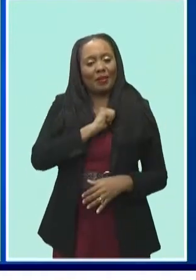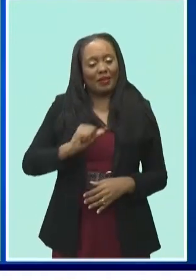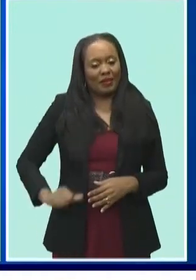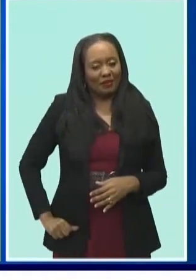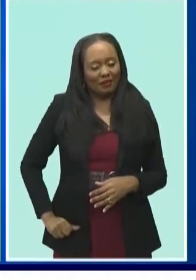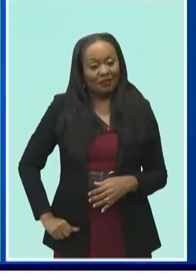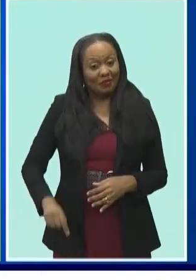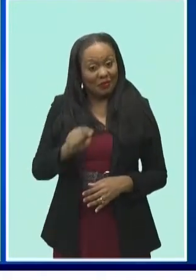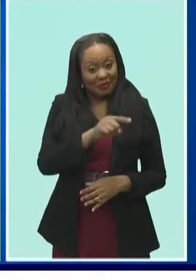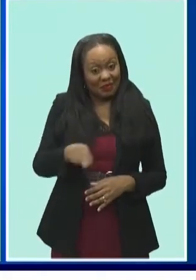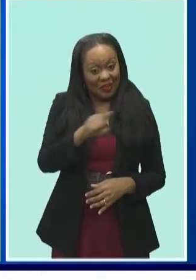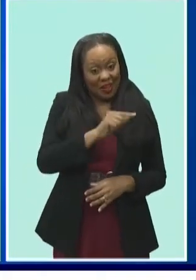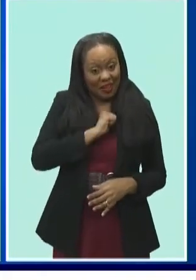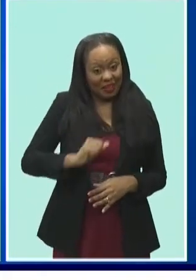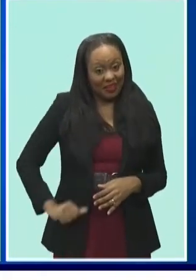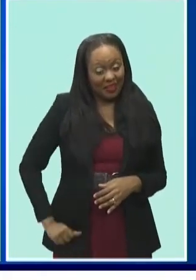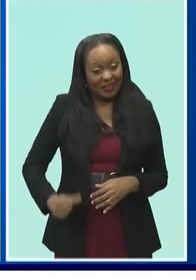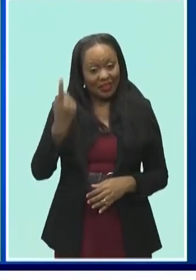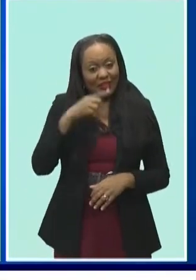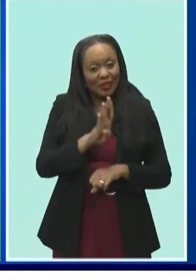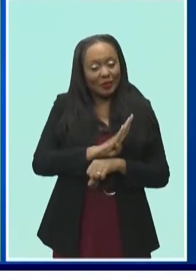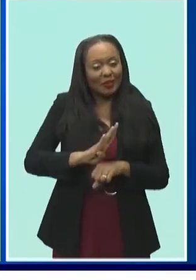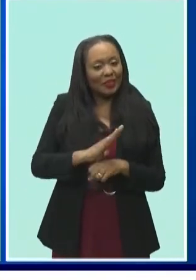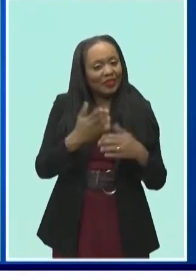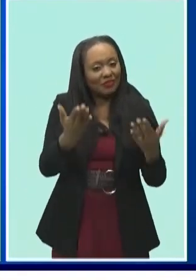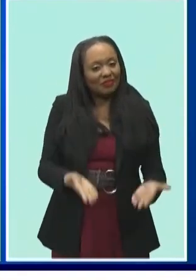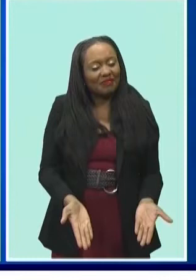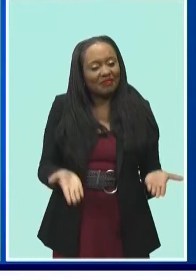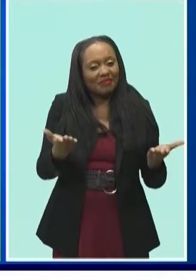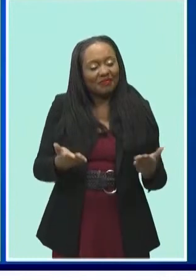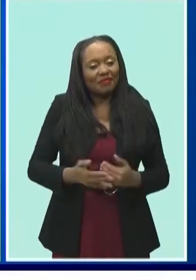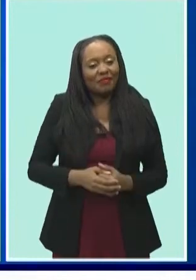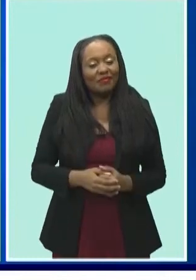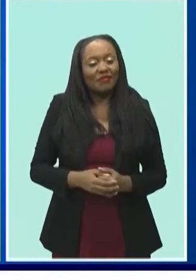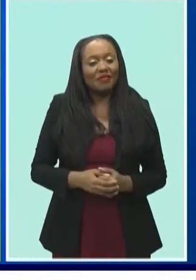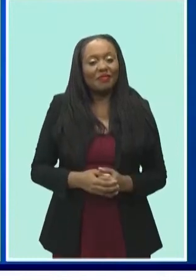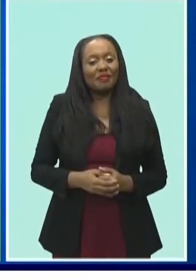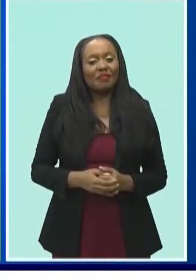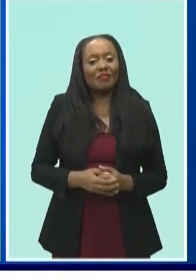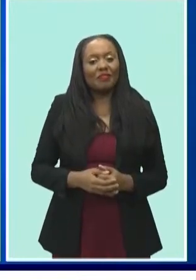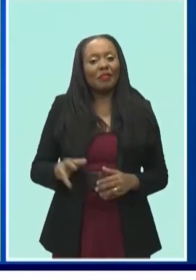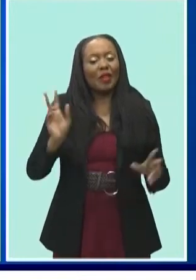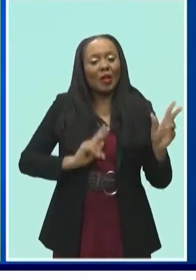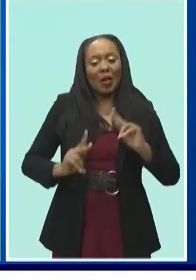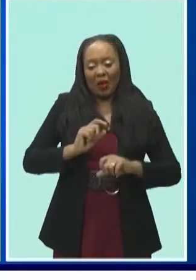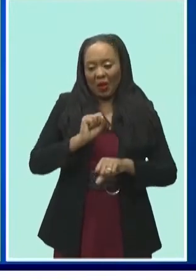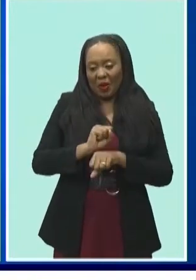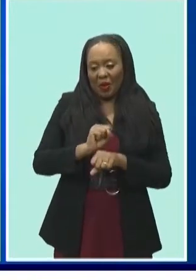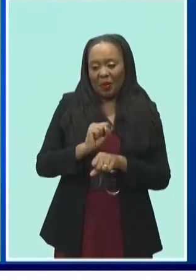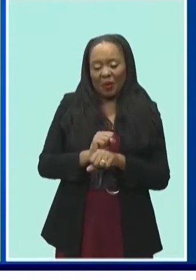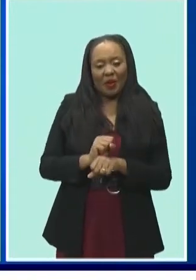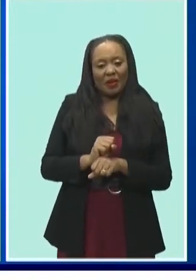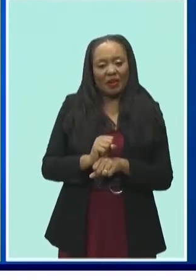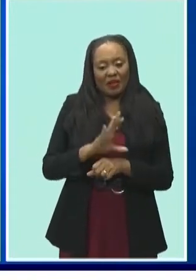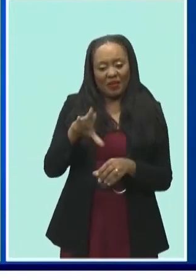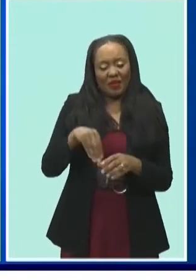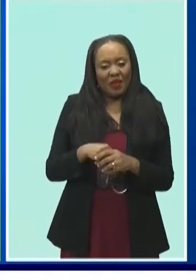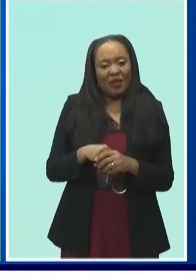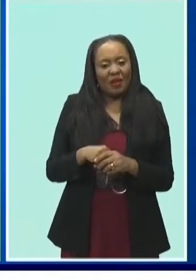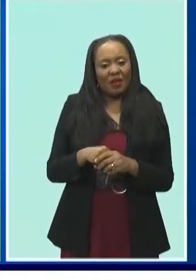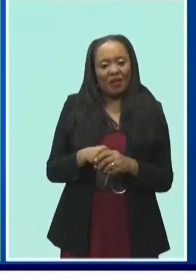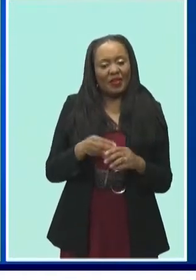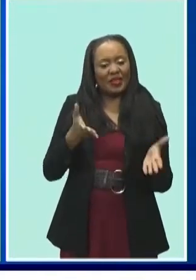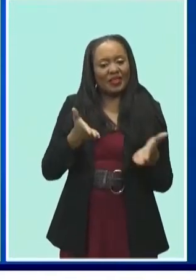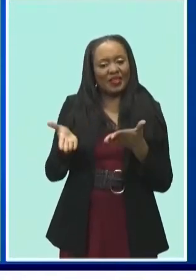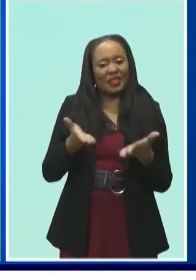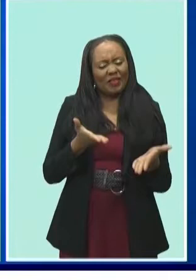are ambassadors for the country. As a matter of fact, persons who work on the front lines in tourism